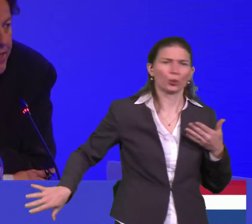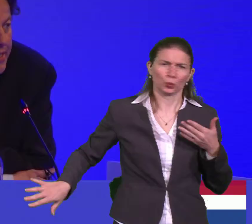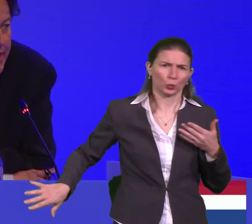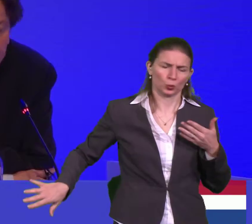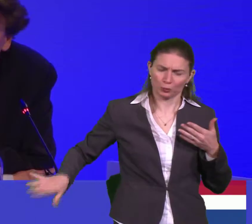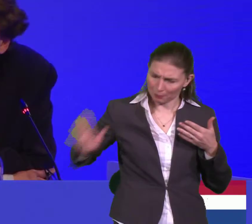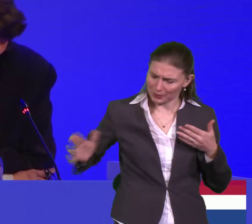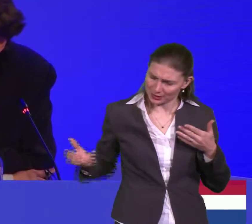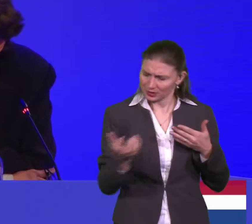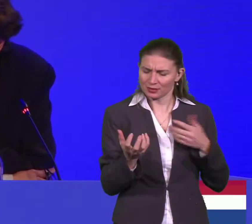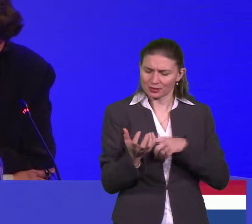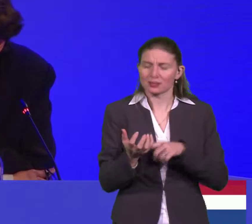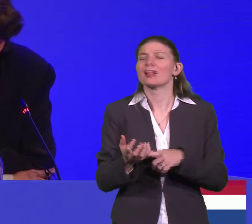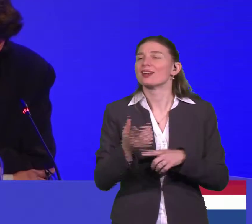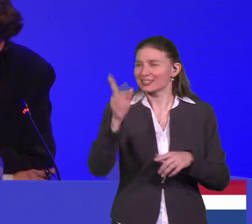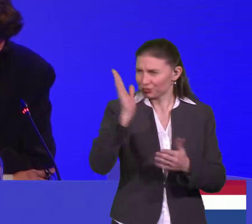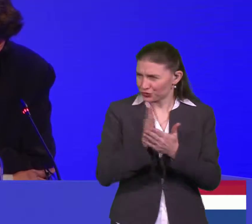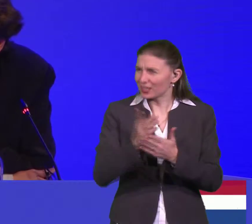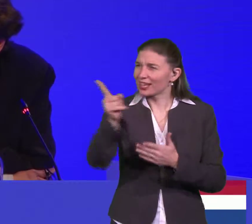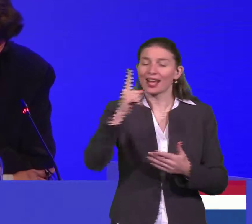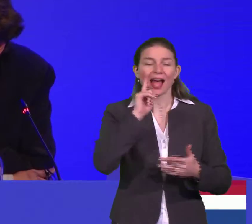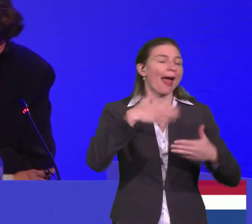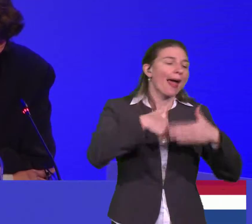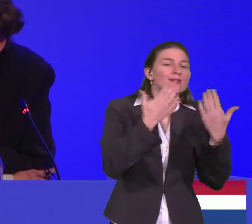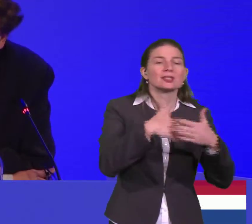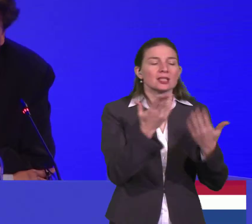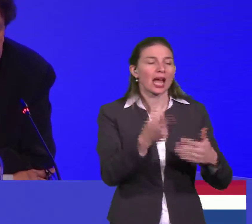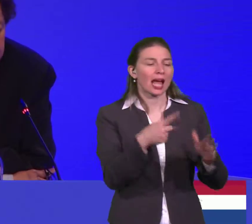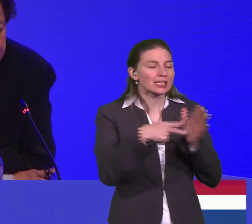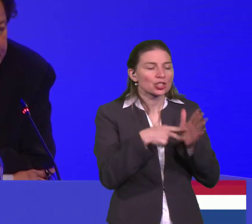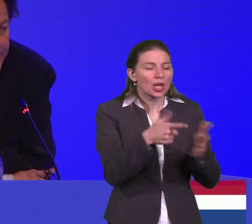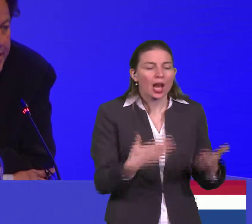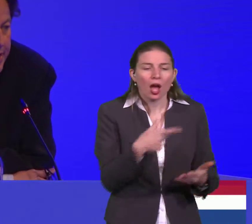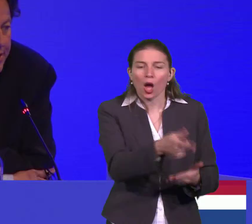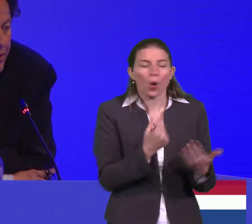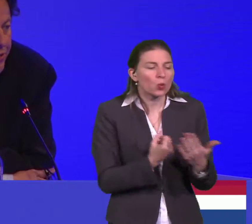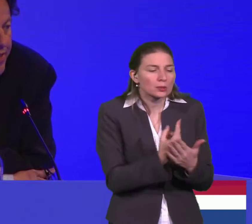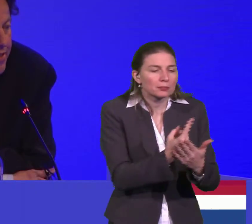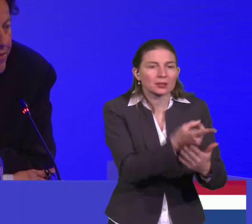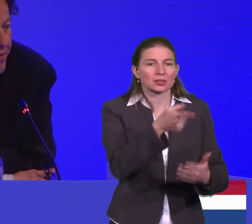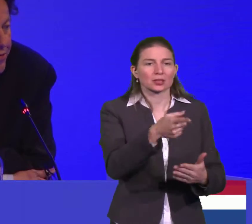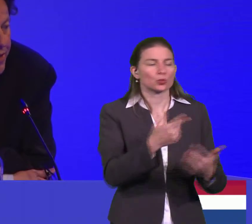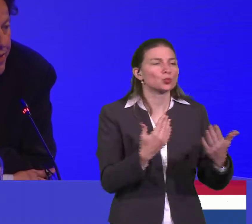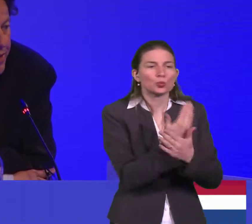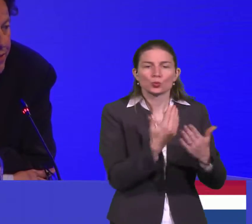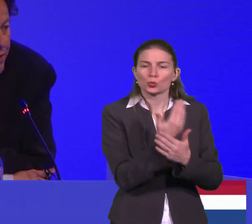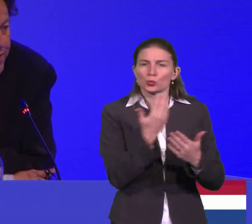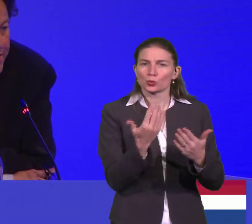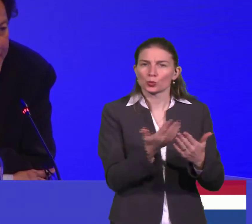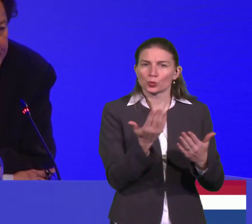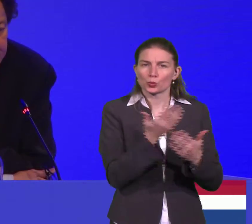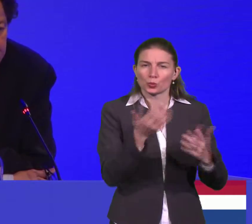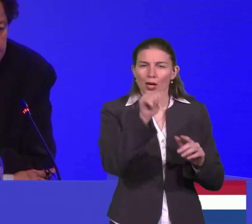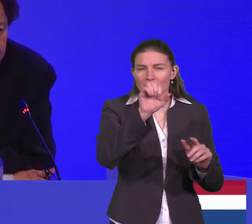what is happening exactly in Syria. There was correctly a question on this. What is happening to the new offensive